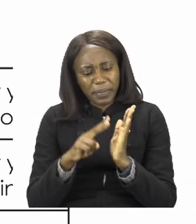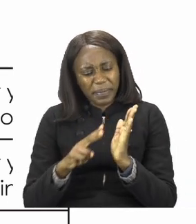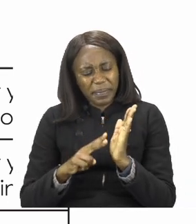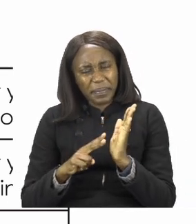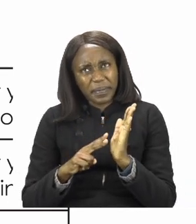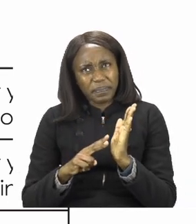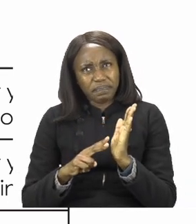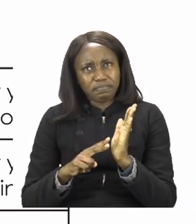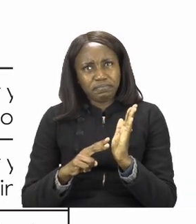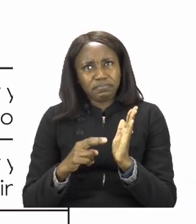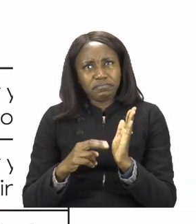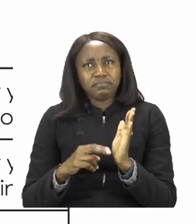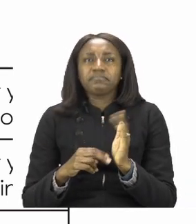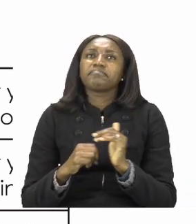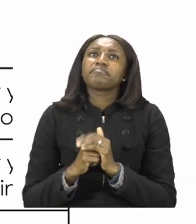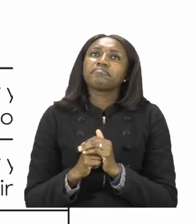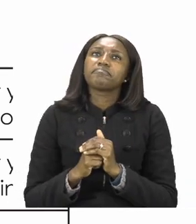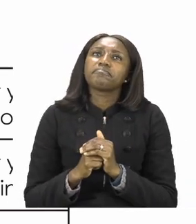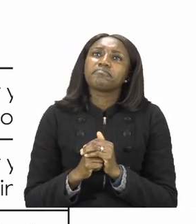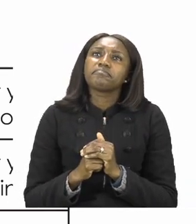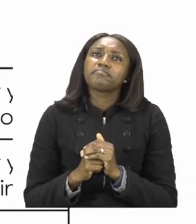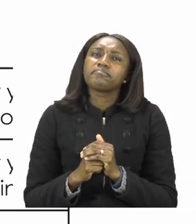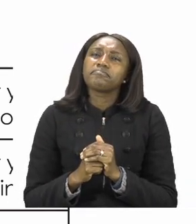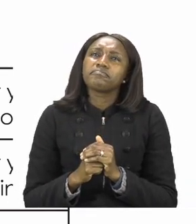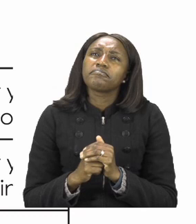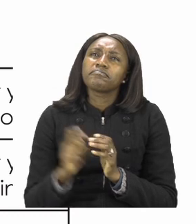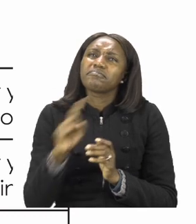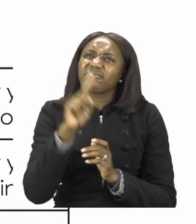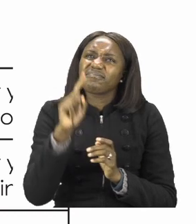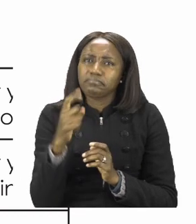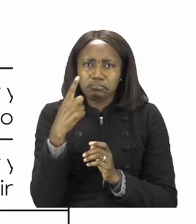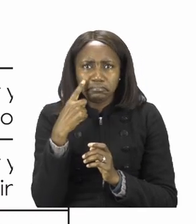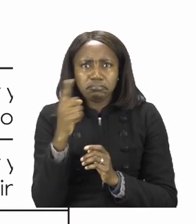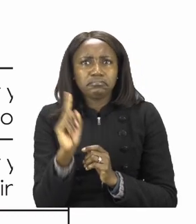a first time, let us see what the questions say.